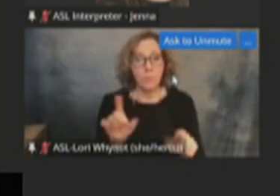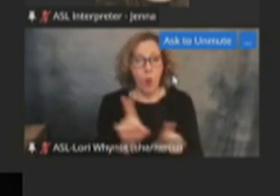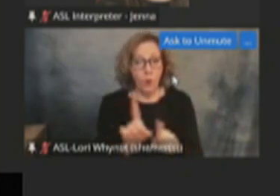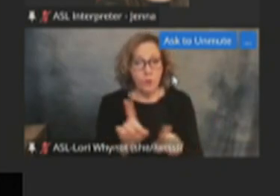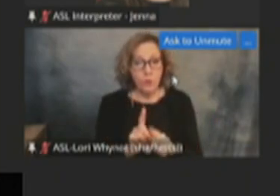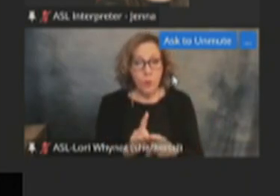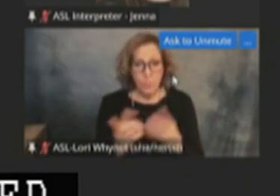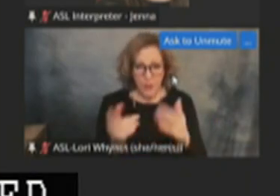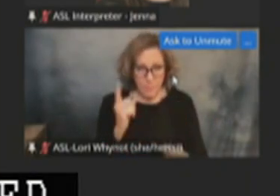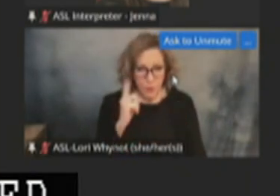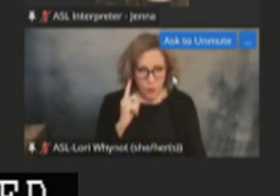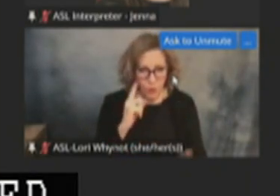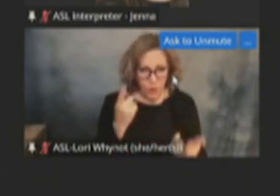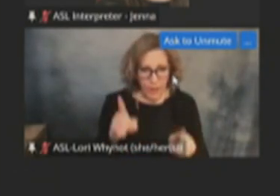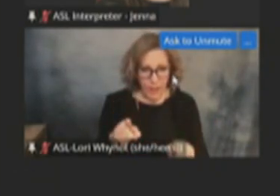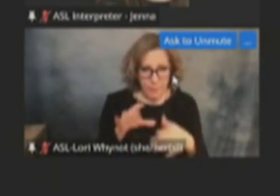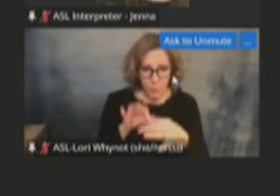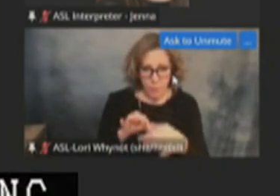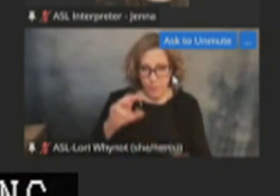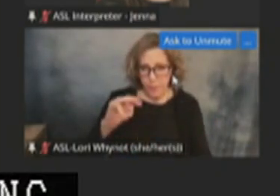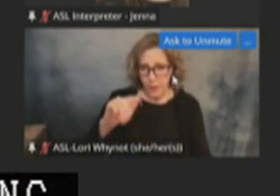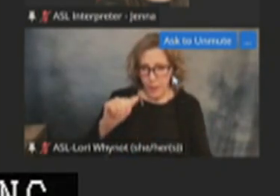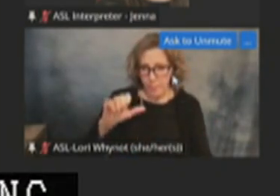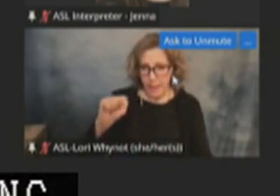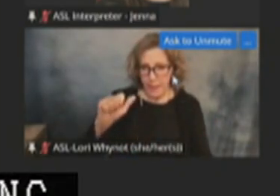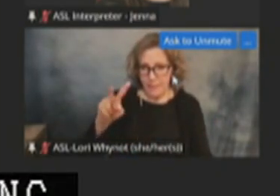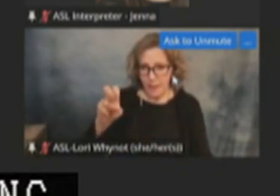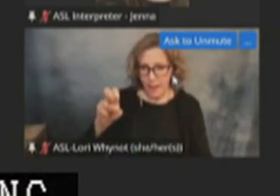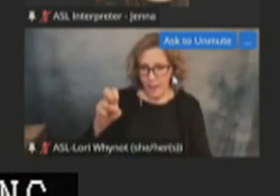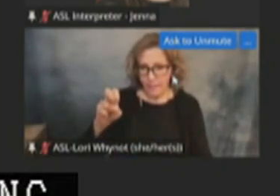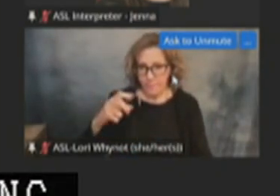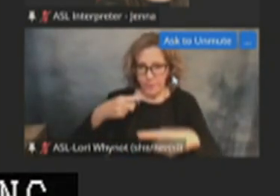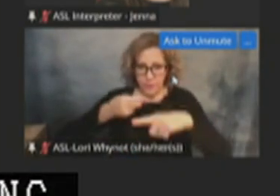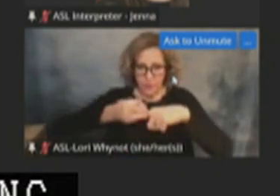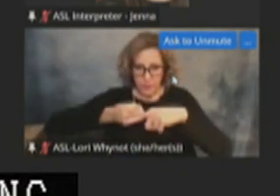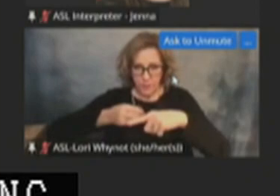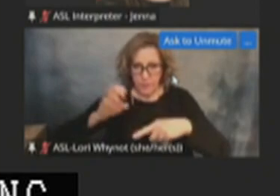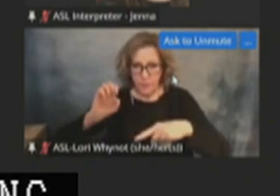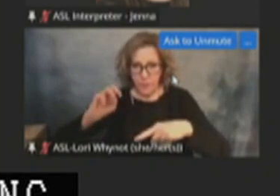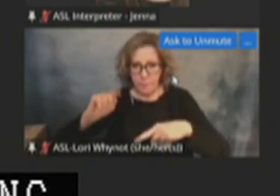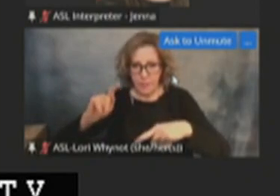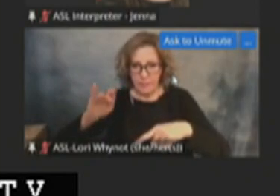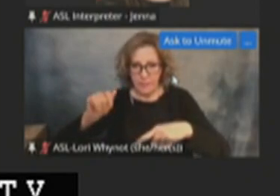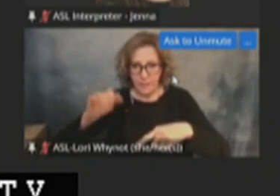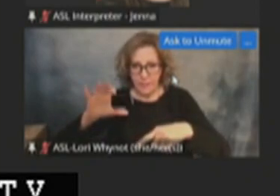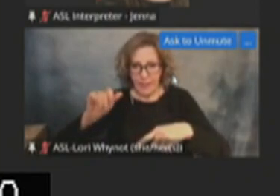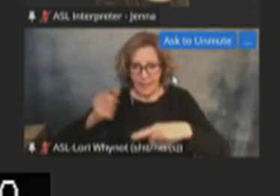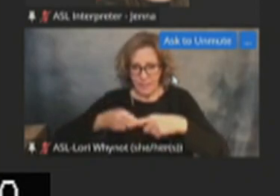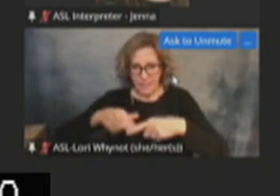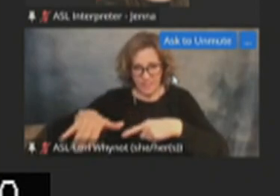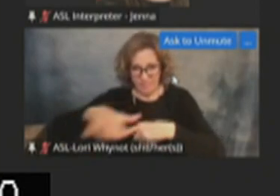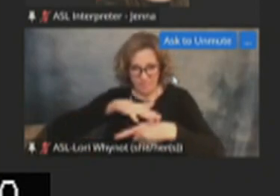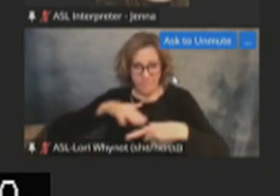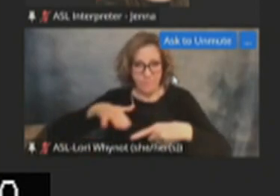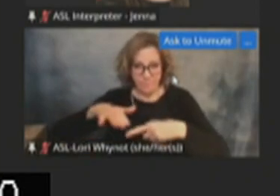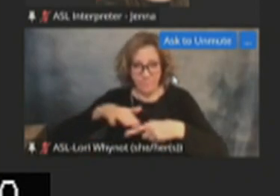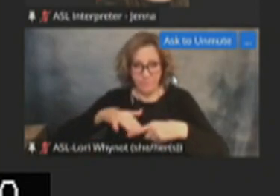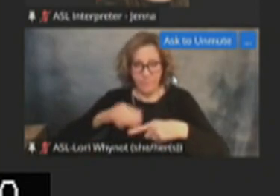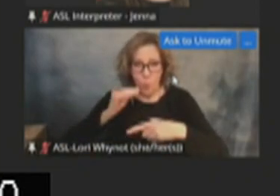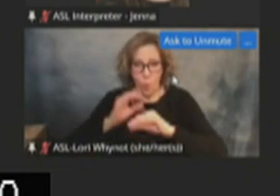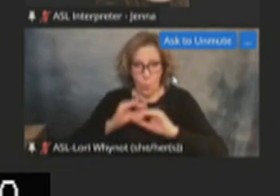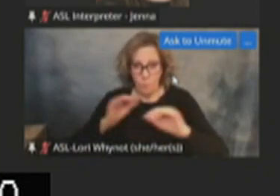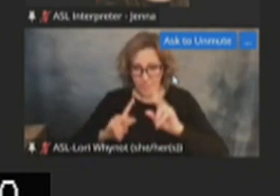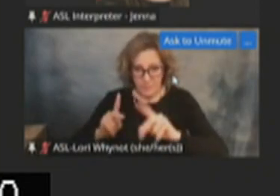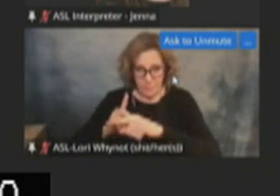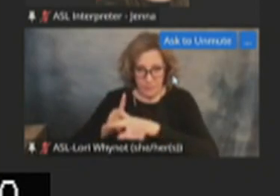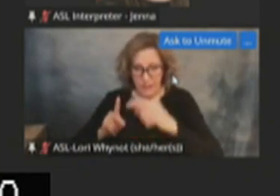the city has made a real commitment to get people services and get them into more safe conditions because of the frigid weather and the